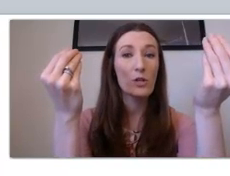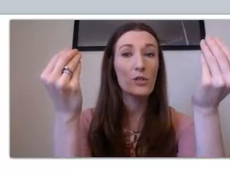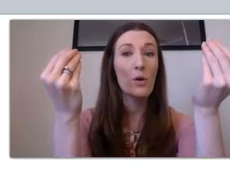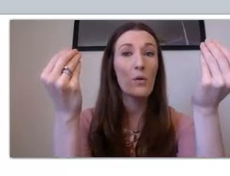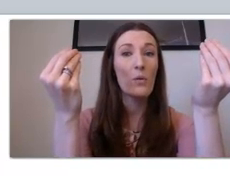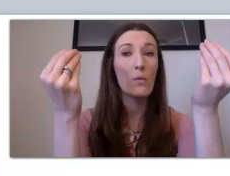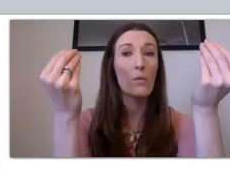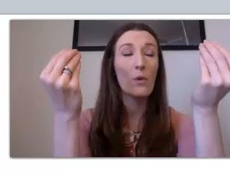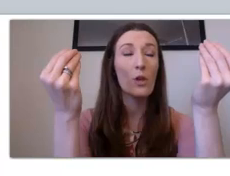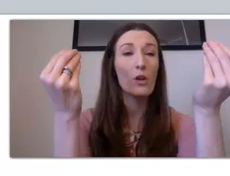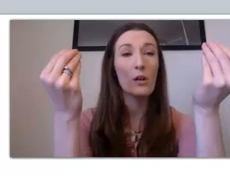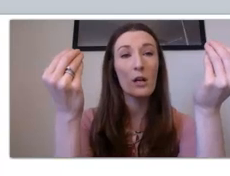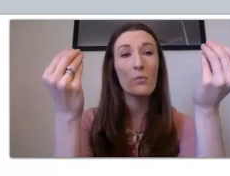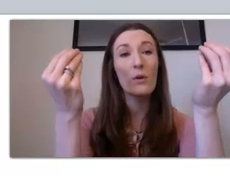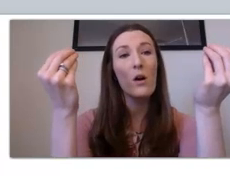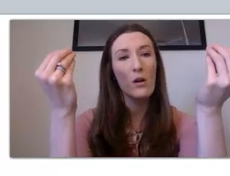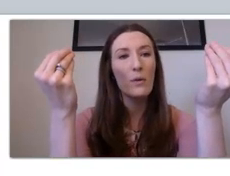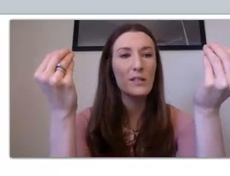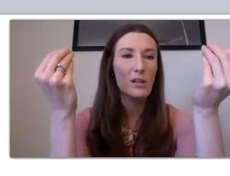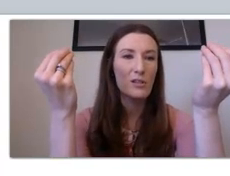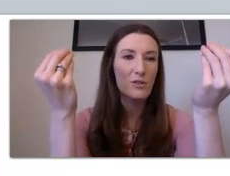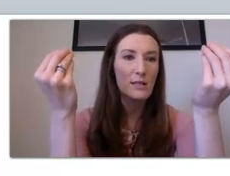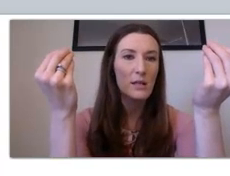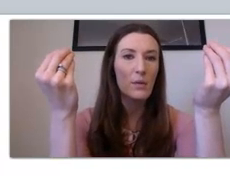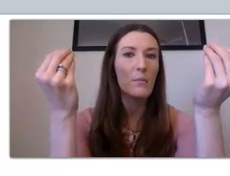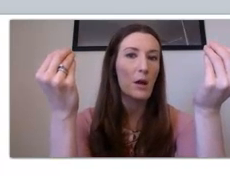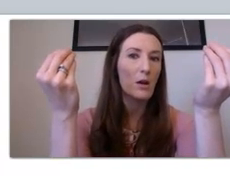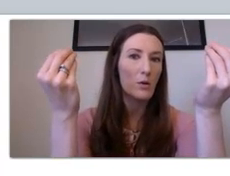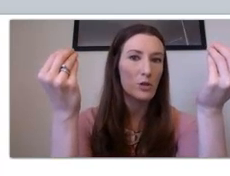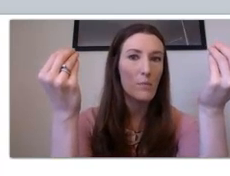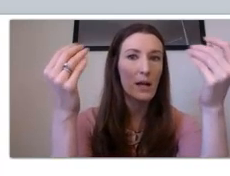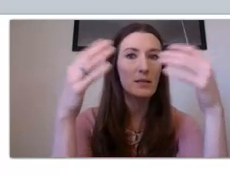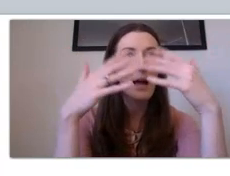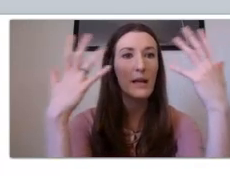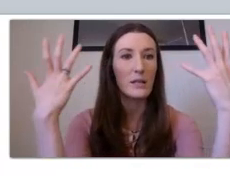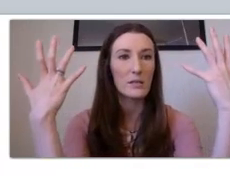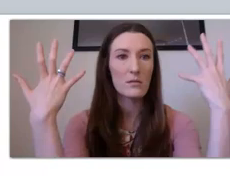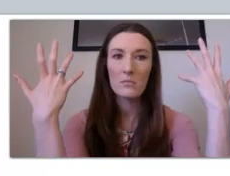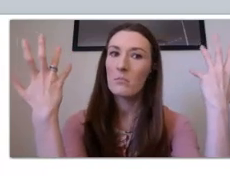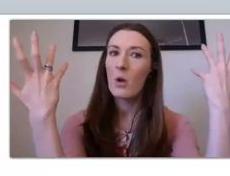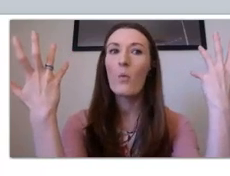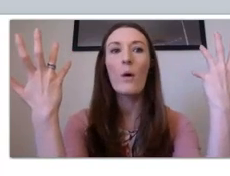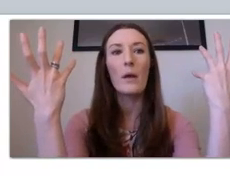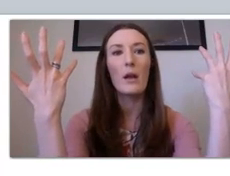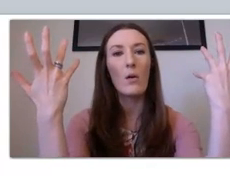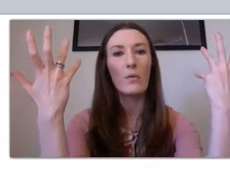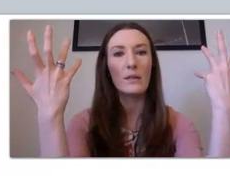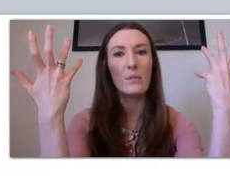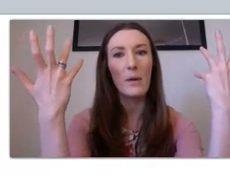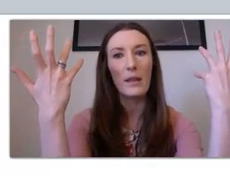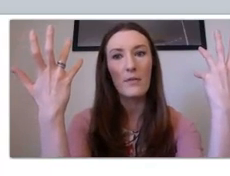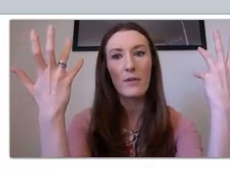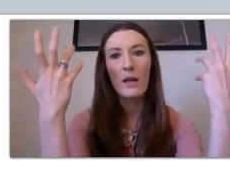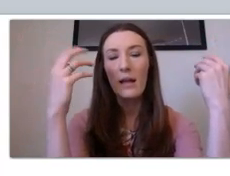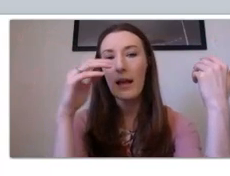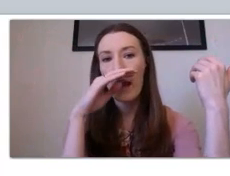another culture. So we're always gonna contrast it with American culture because that is what we know. That's